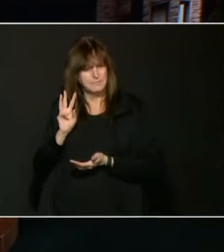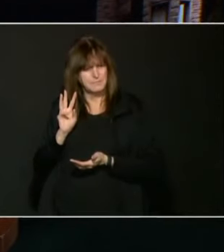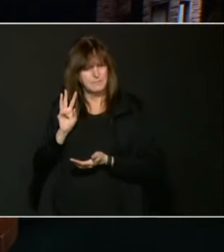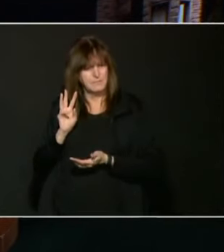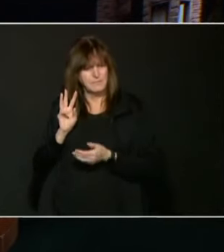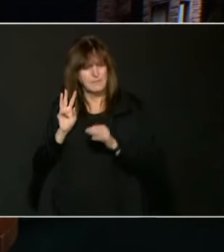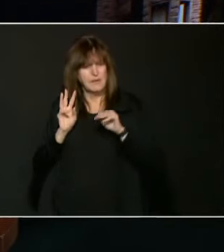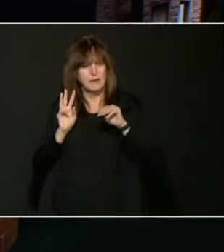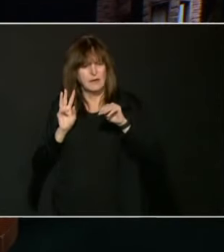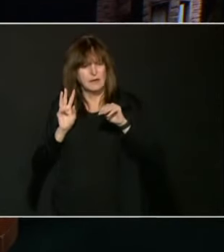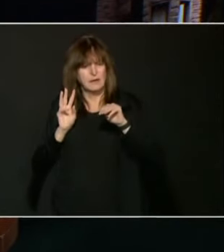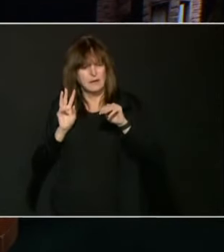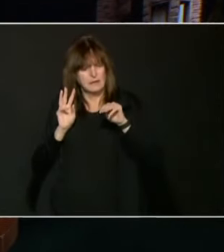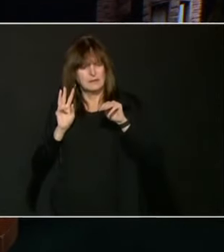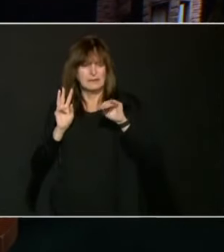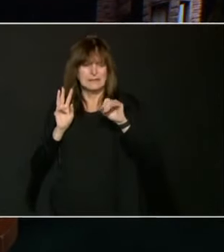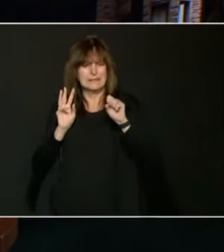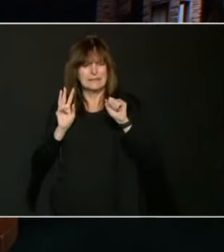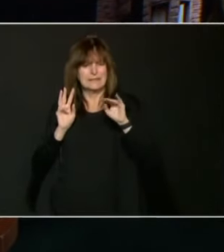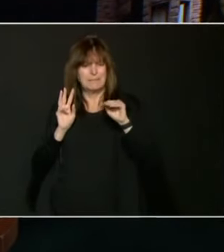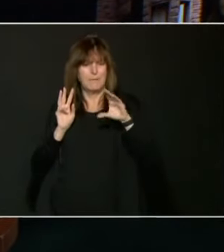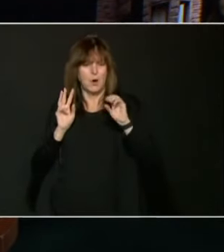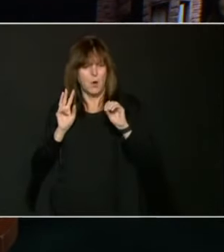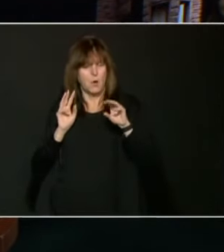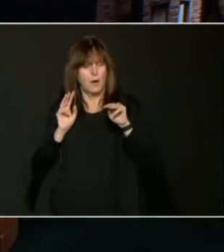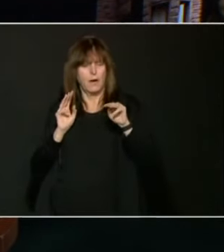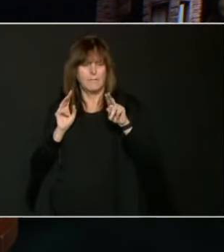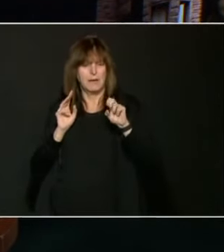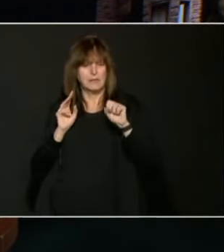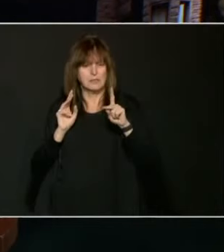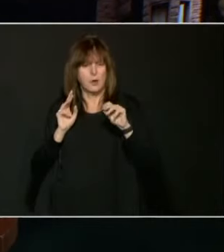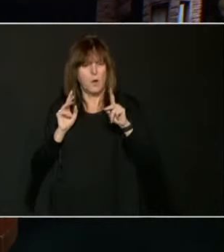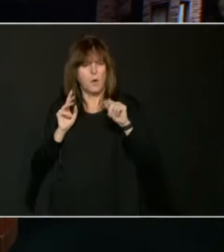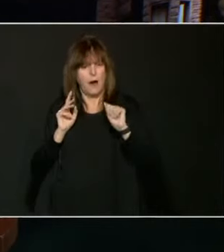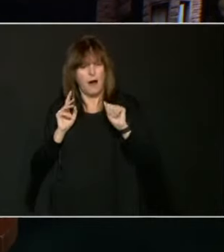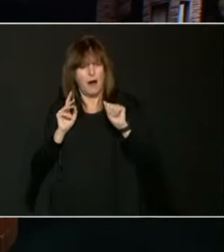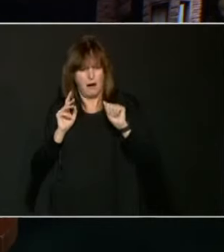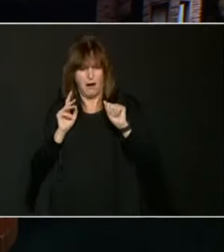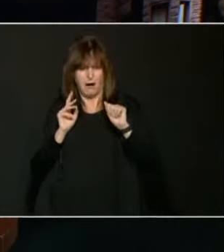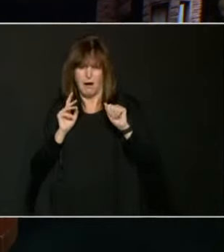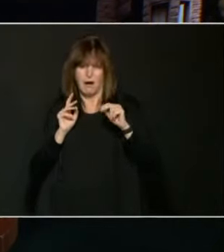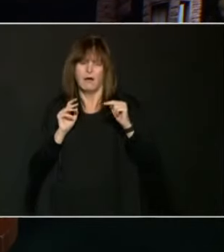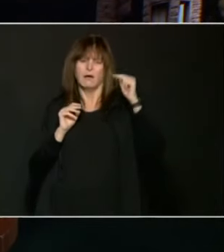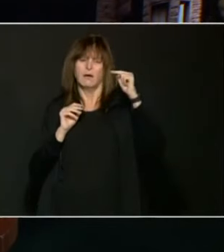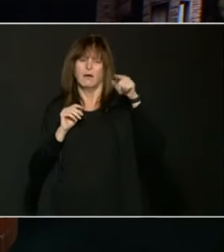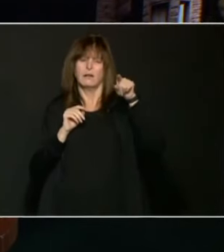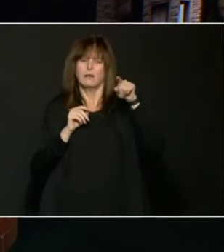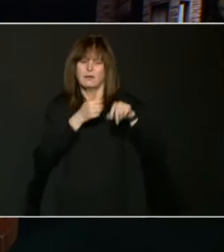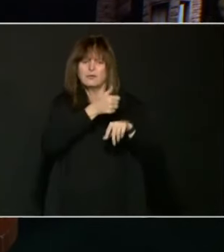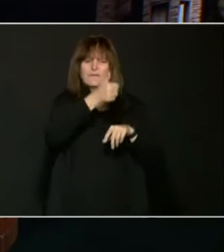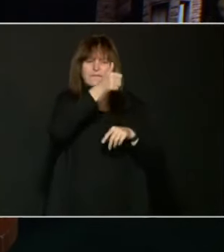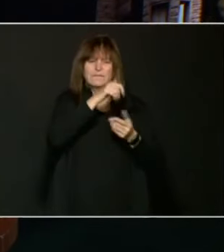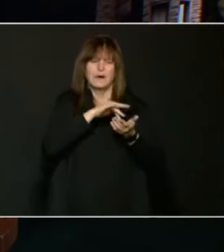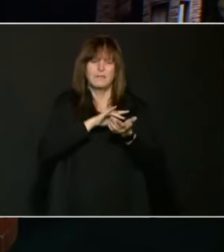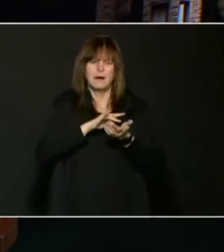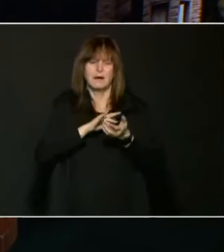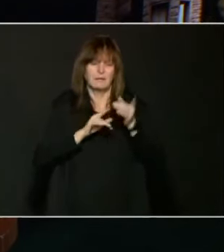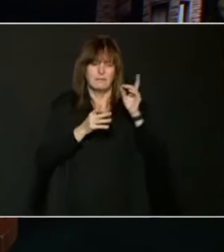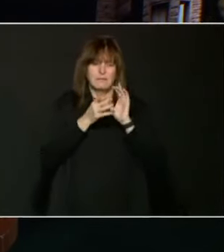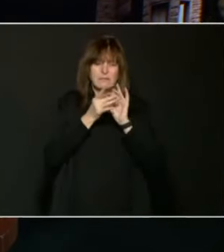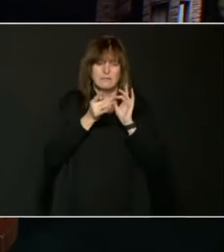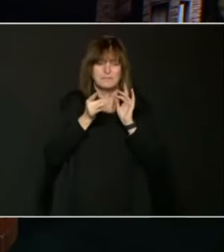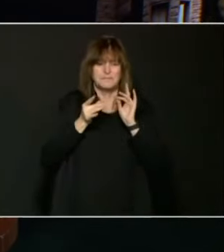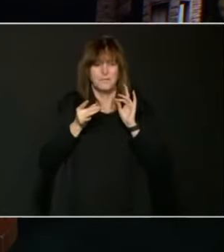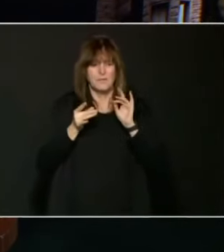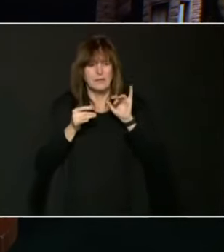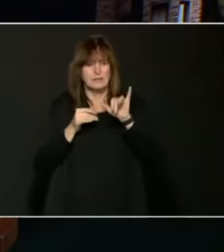Simcoe Muskoka Chief Medical Officer of Health has been saying that a stay-at-home order back for them would be essential given